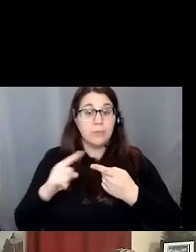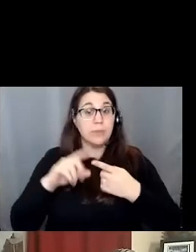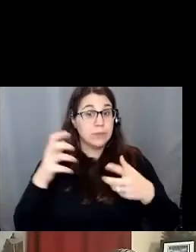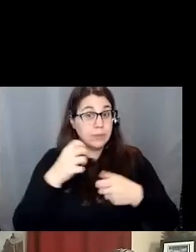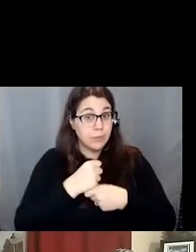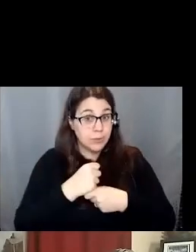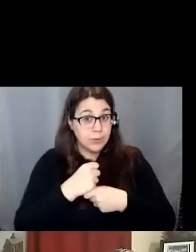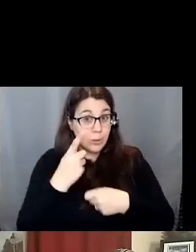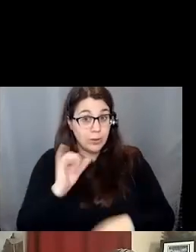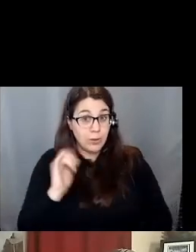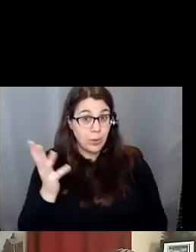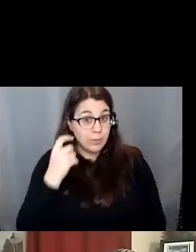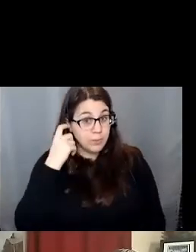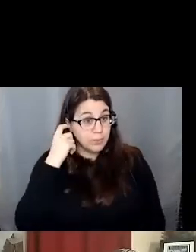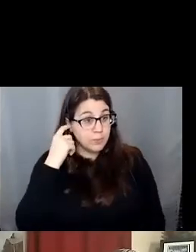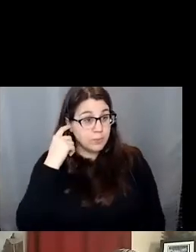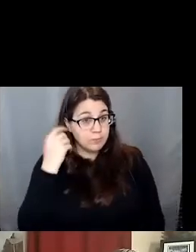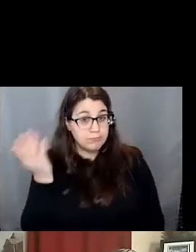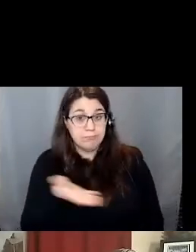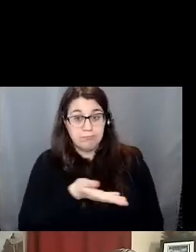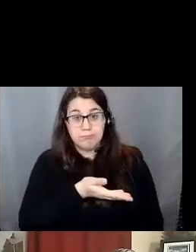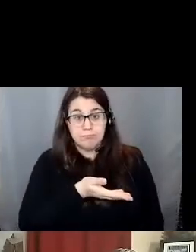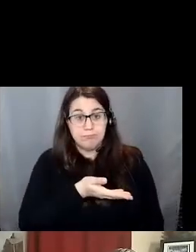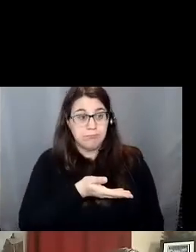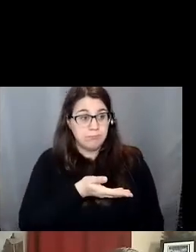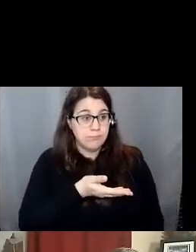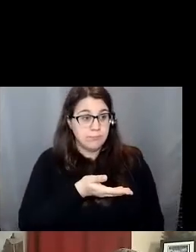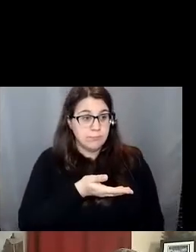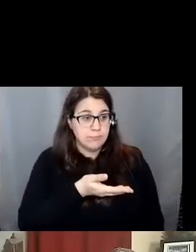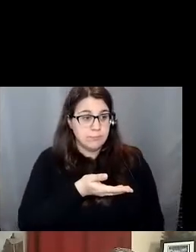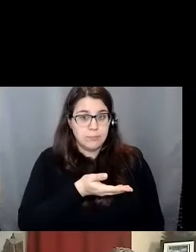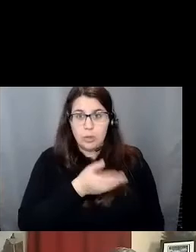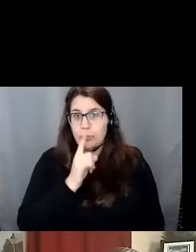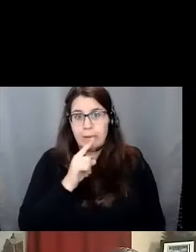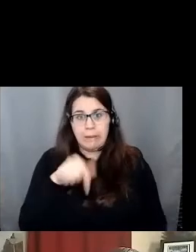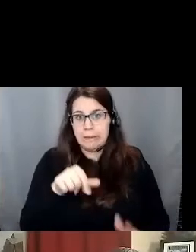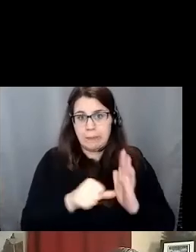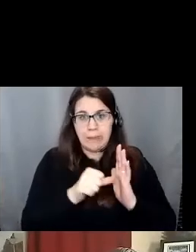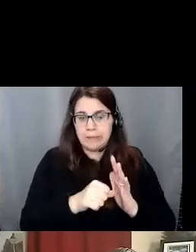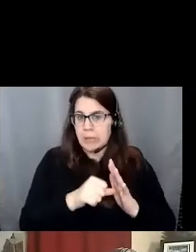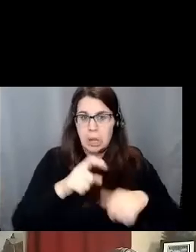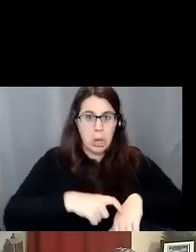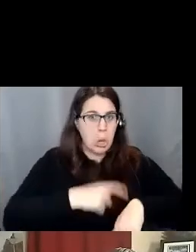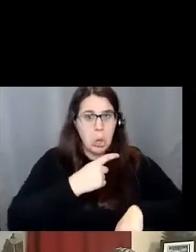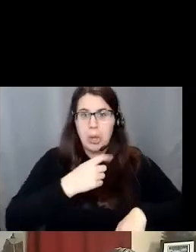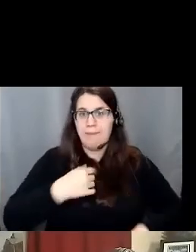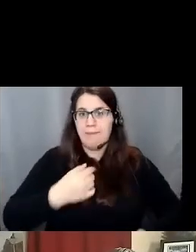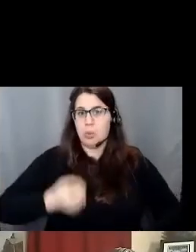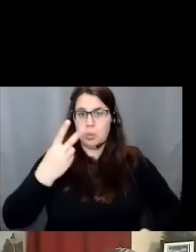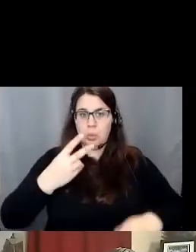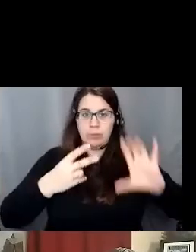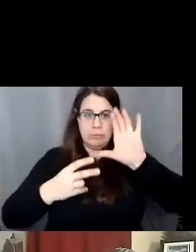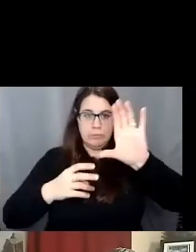page, and I've just kind of shown you here, this page is so long, I've actually broken it up into 2 slides here.